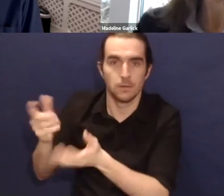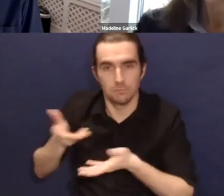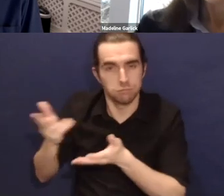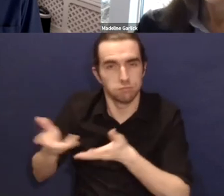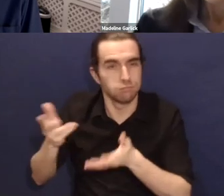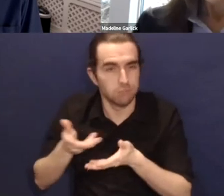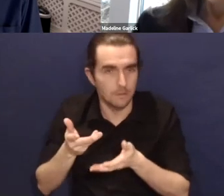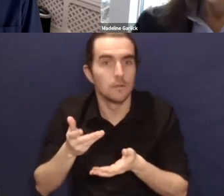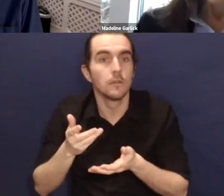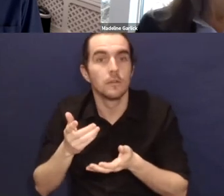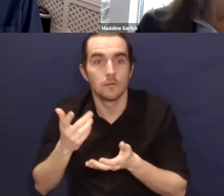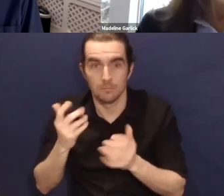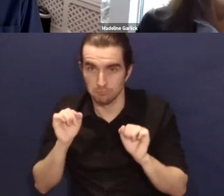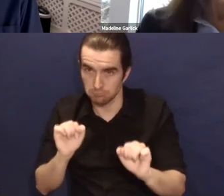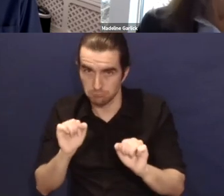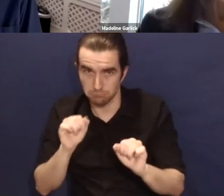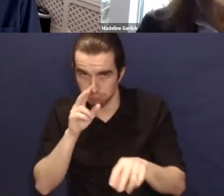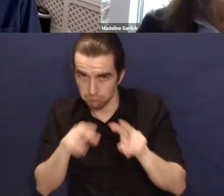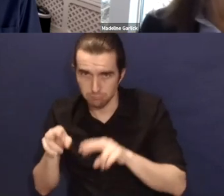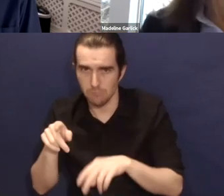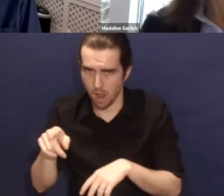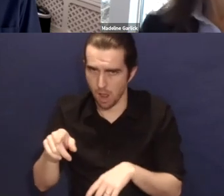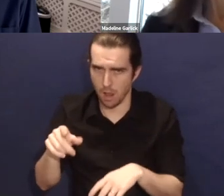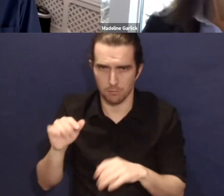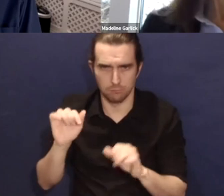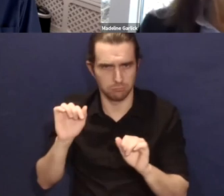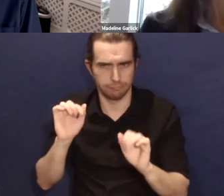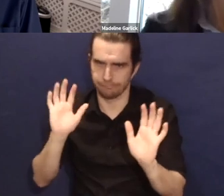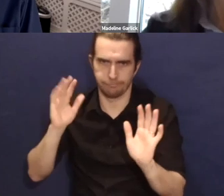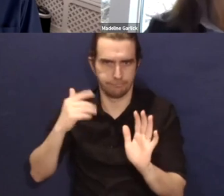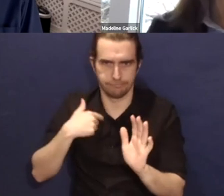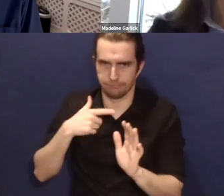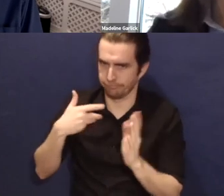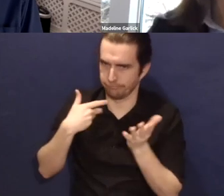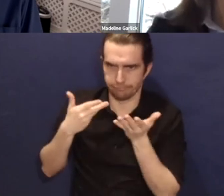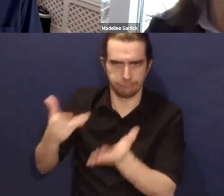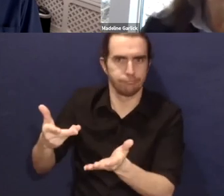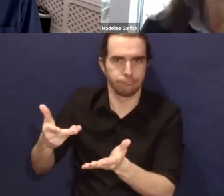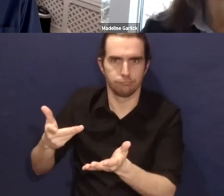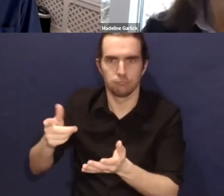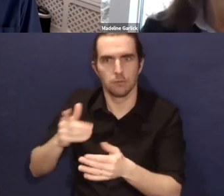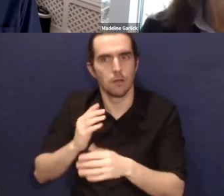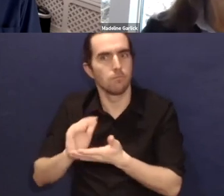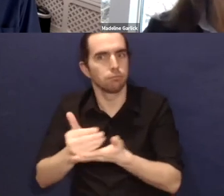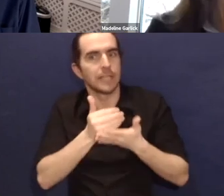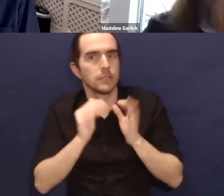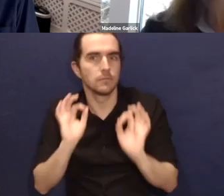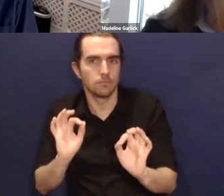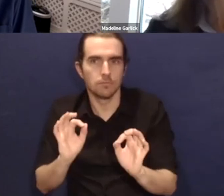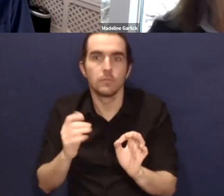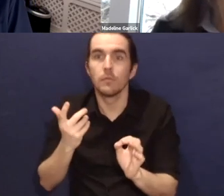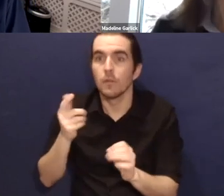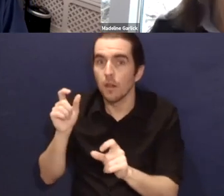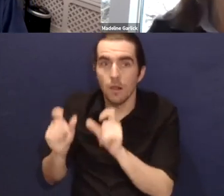needs. Another important area where we've seen COVID-19's impact has been in that of detention. Places